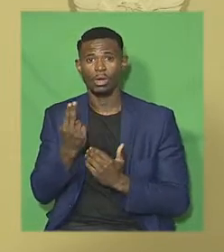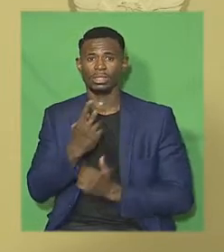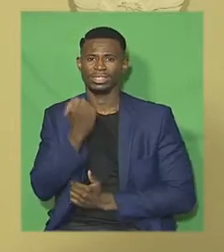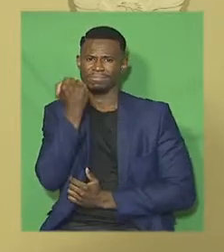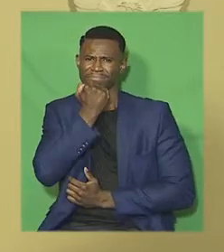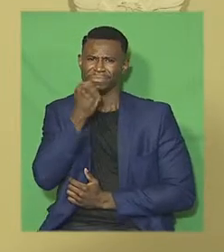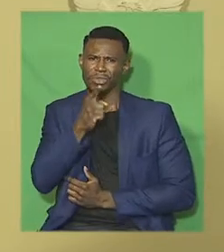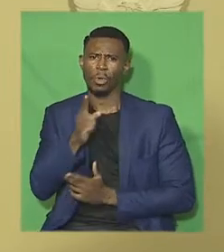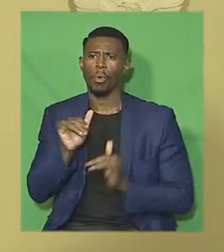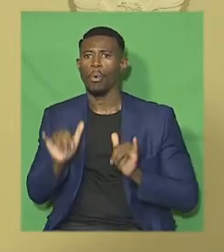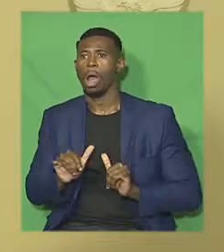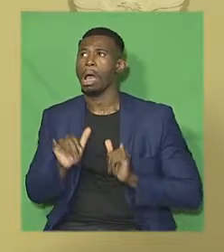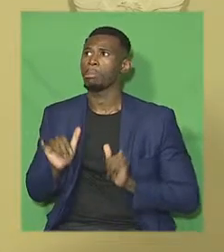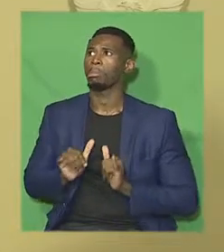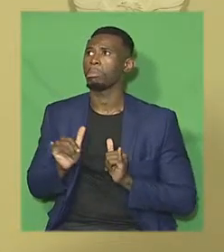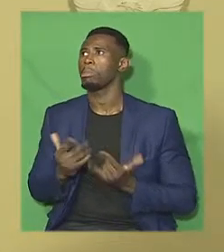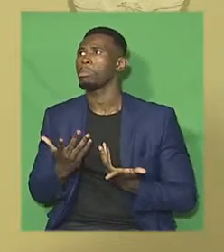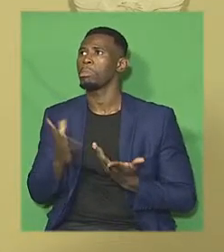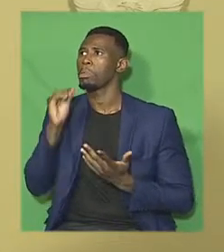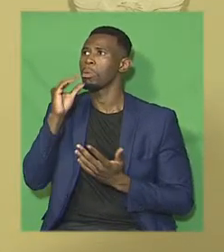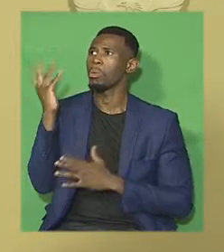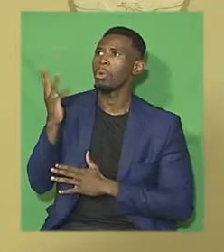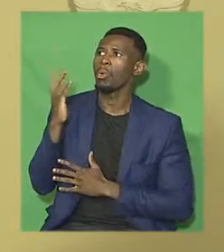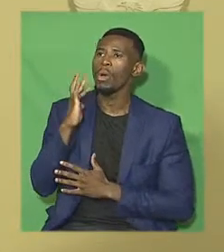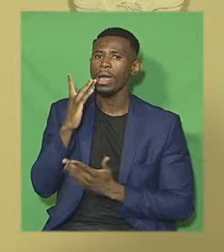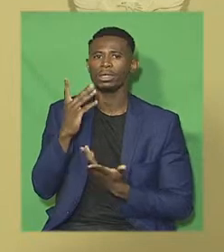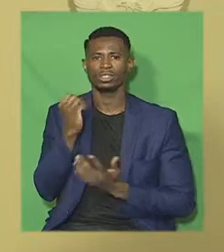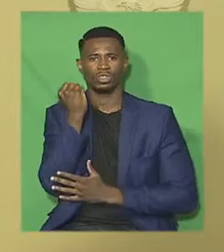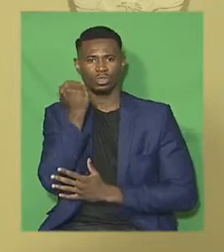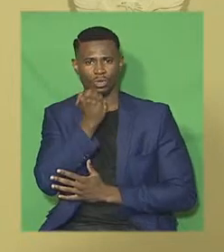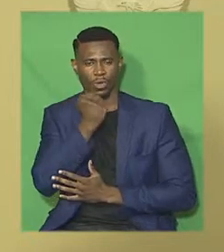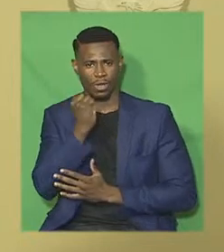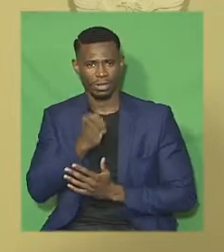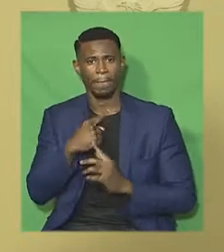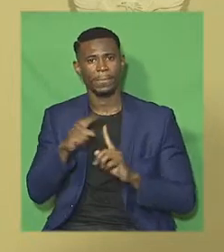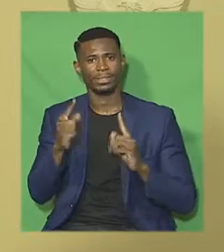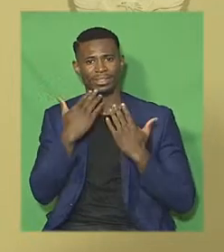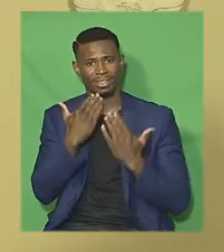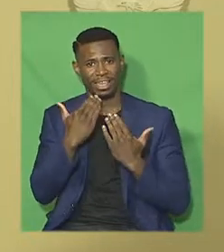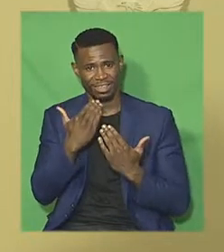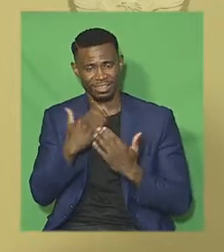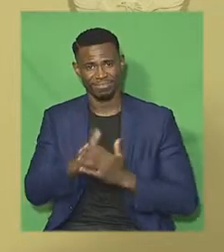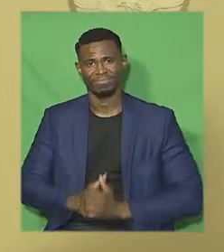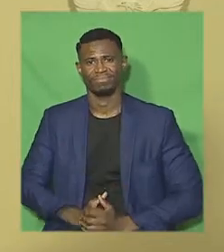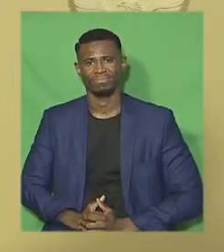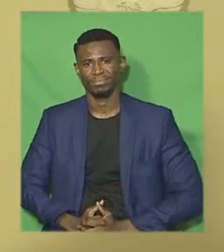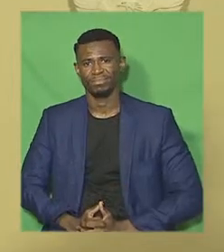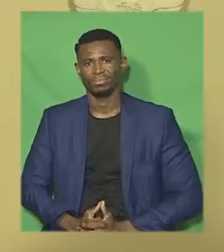keeping you waiting for much longer than it was necessary. Thank you.